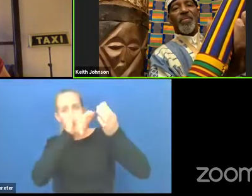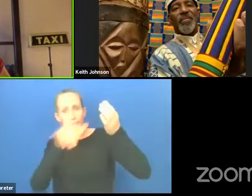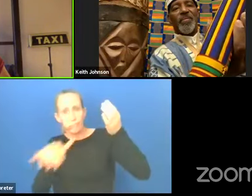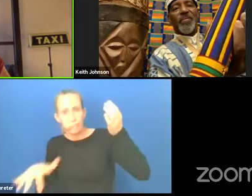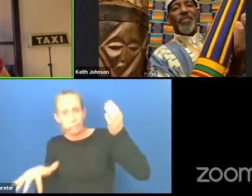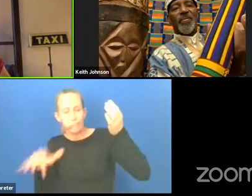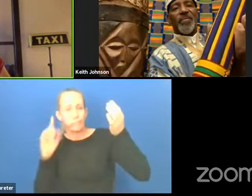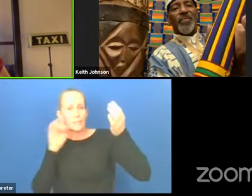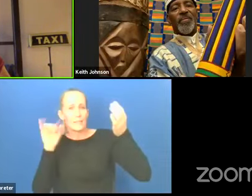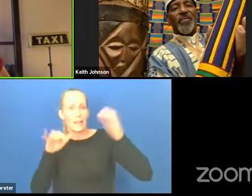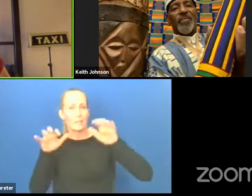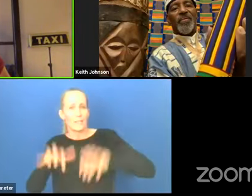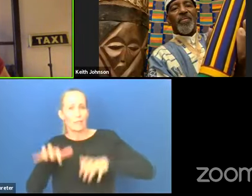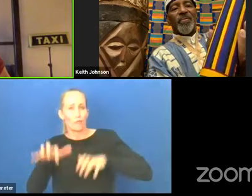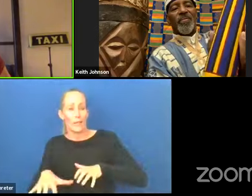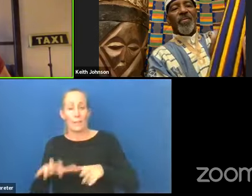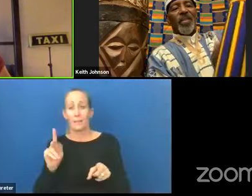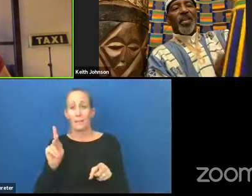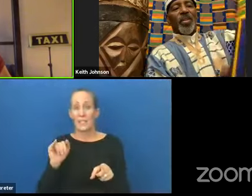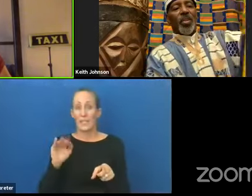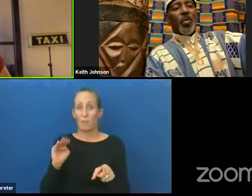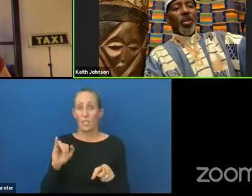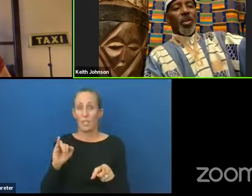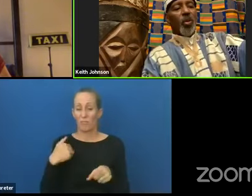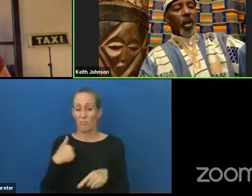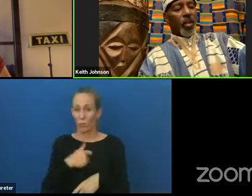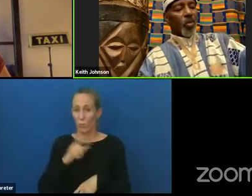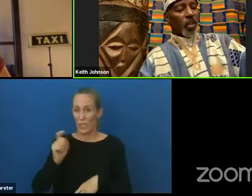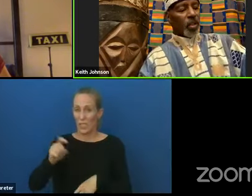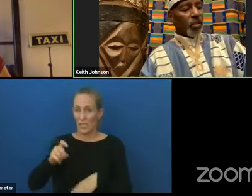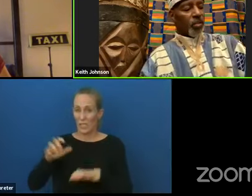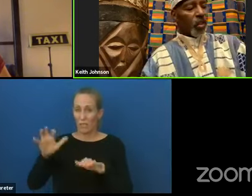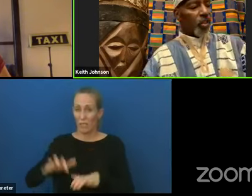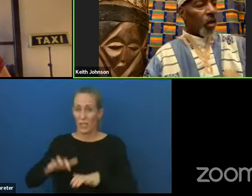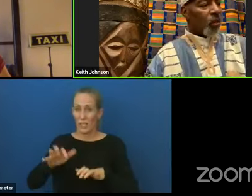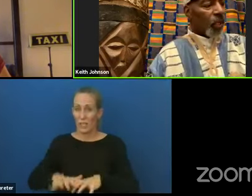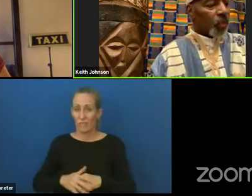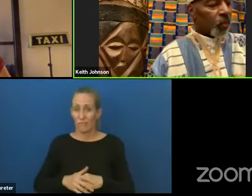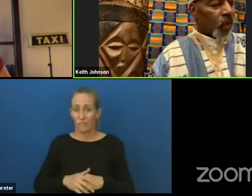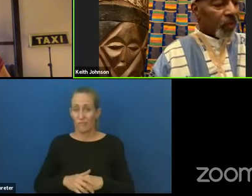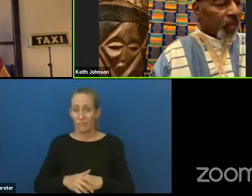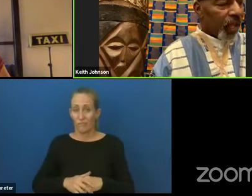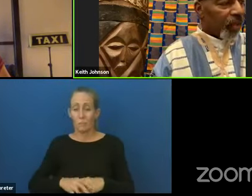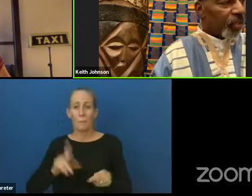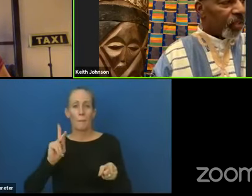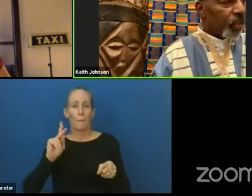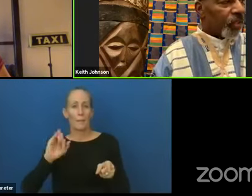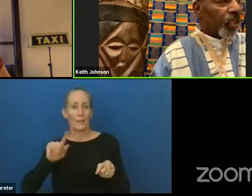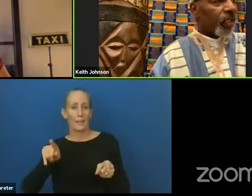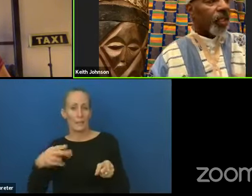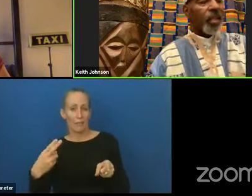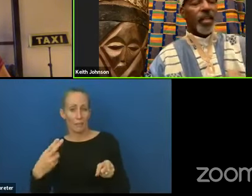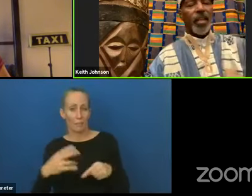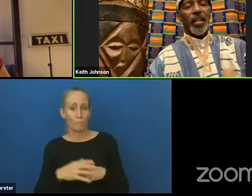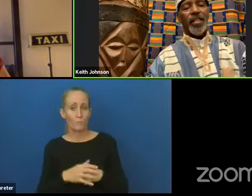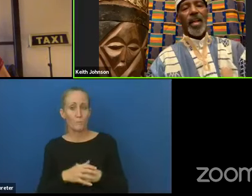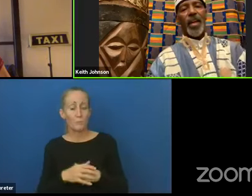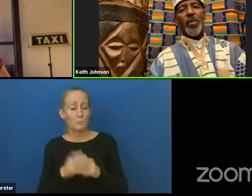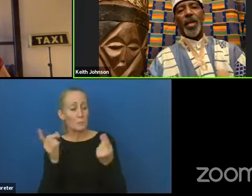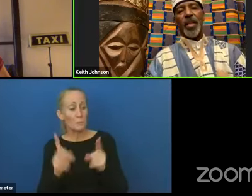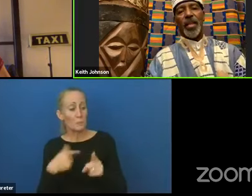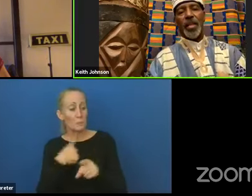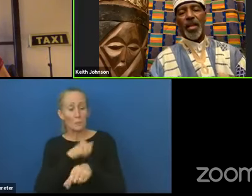We really need some. So when you're working with children, you always want them to have something that